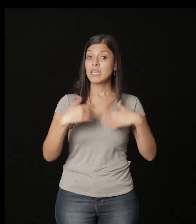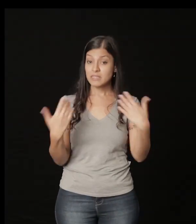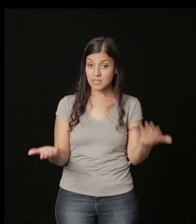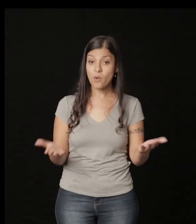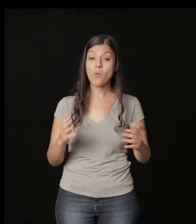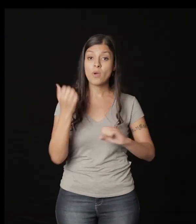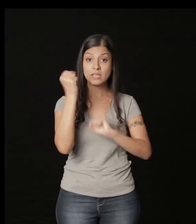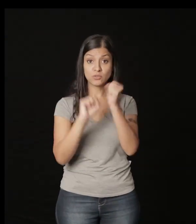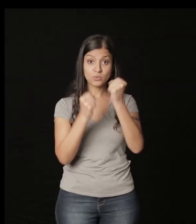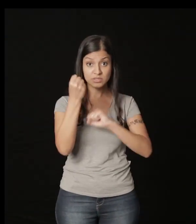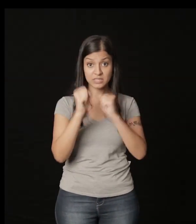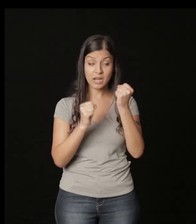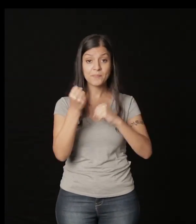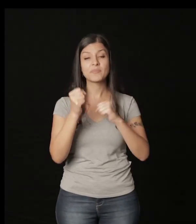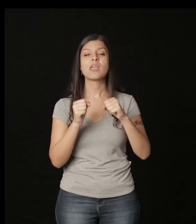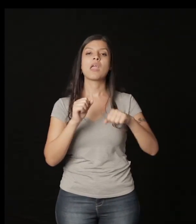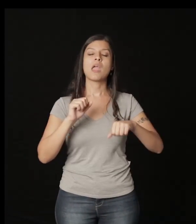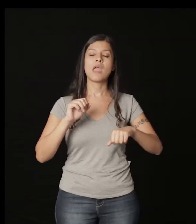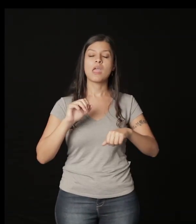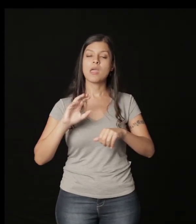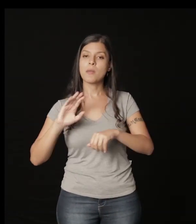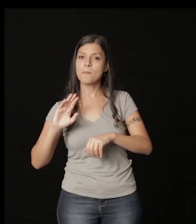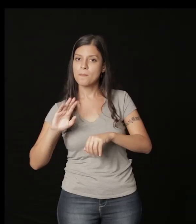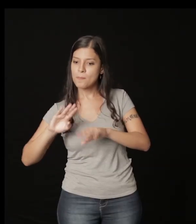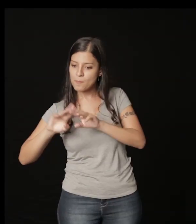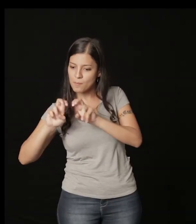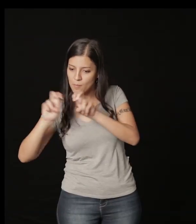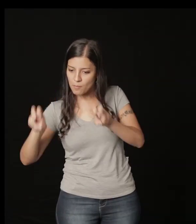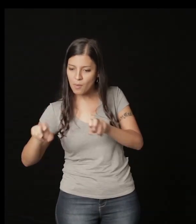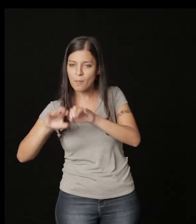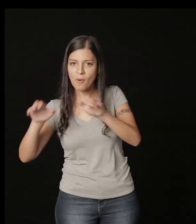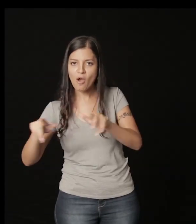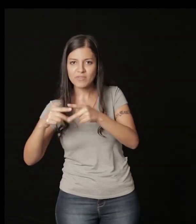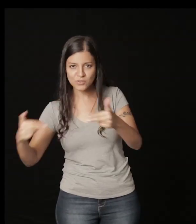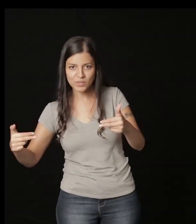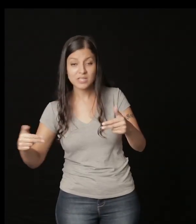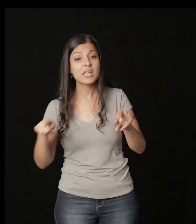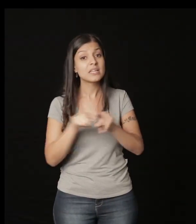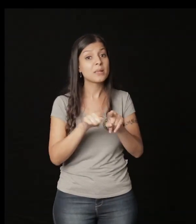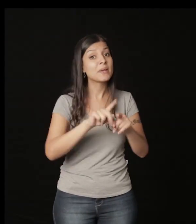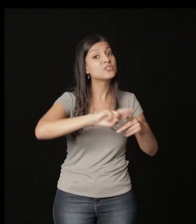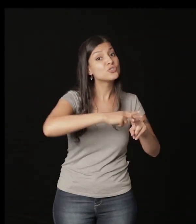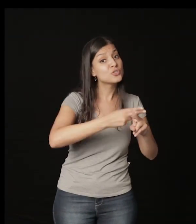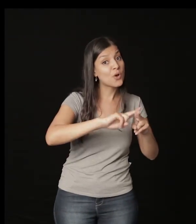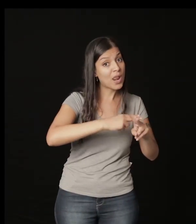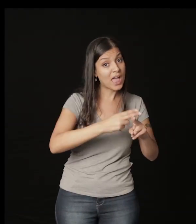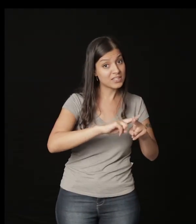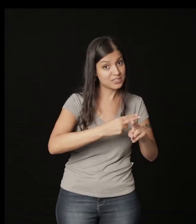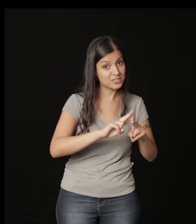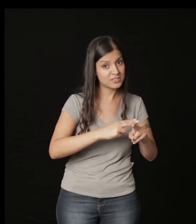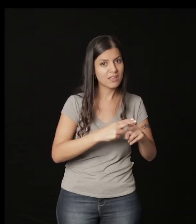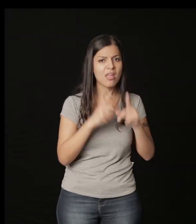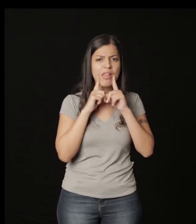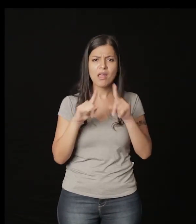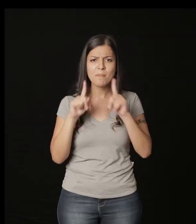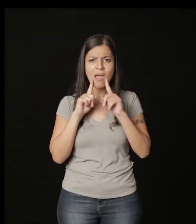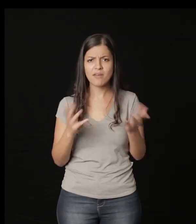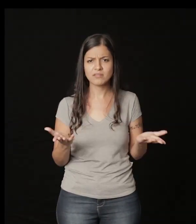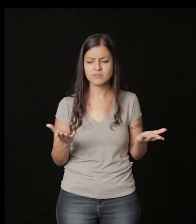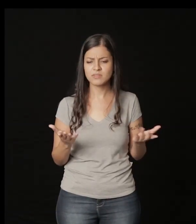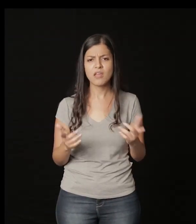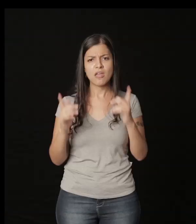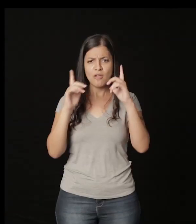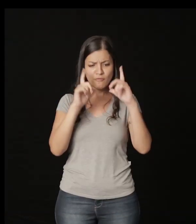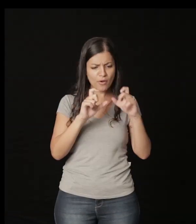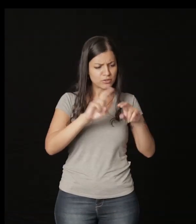furniture industry who make wooden things, brown wooden things, and the chocolate industry that make, chocolate bars. They complained. They said,